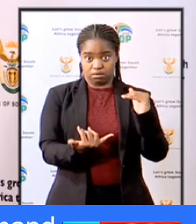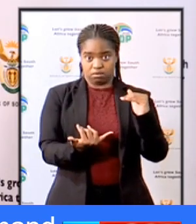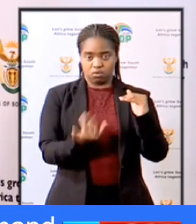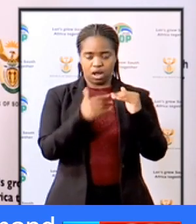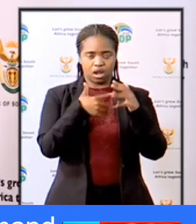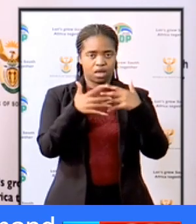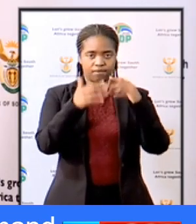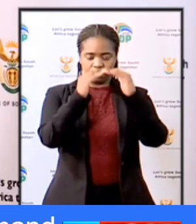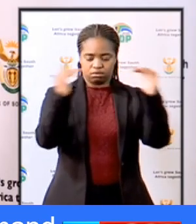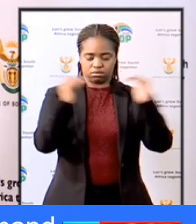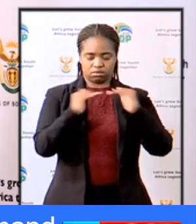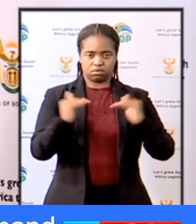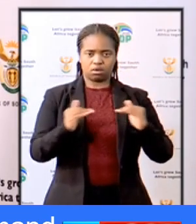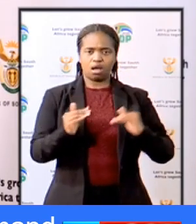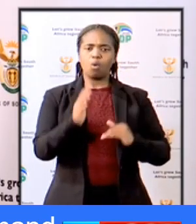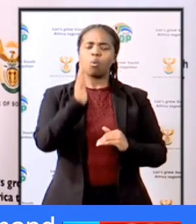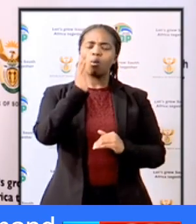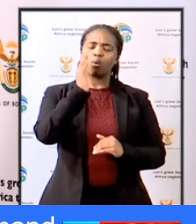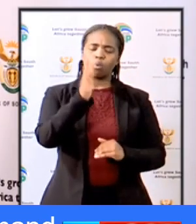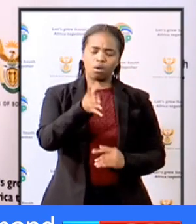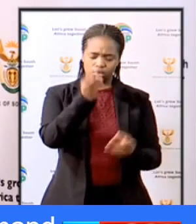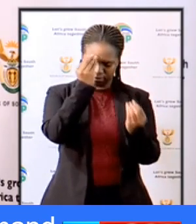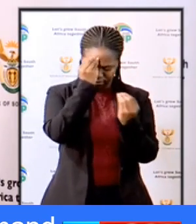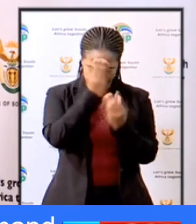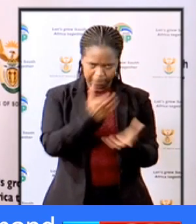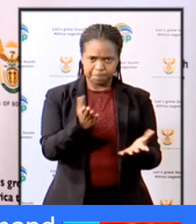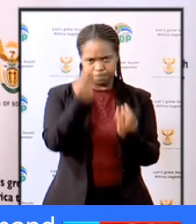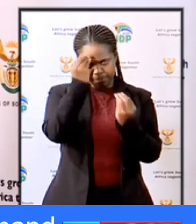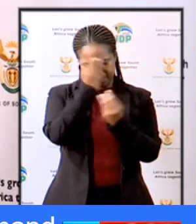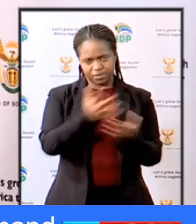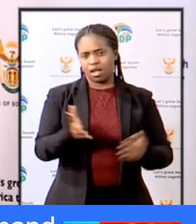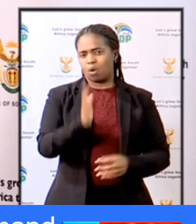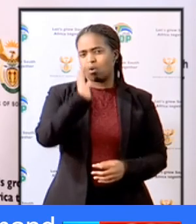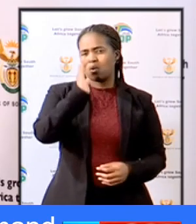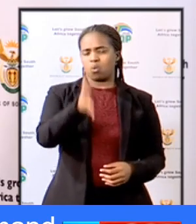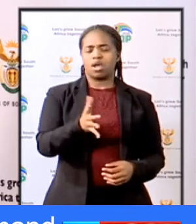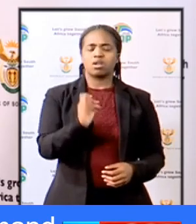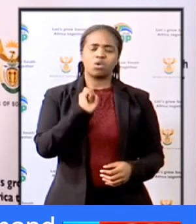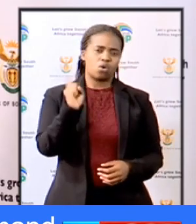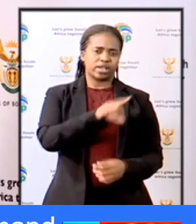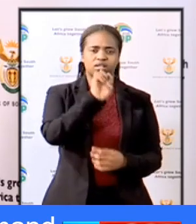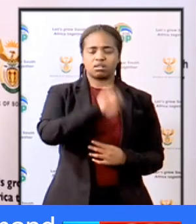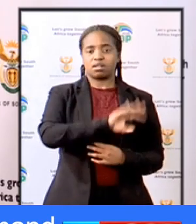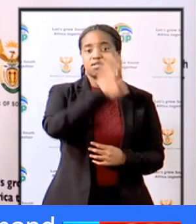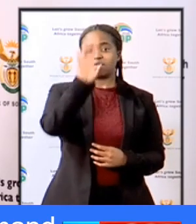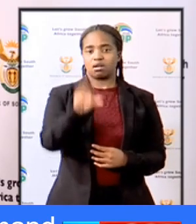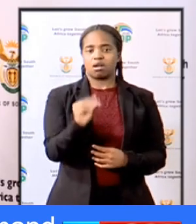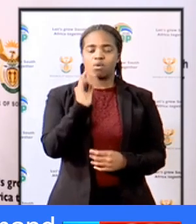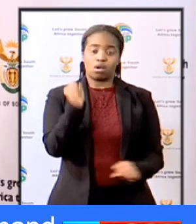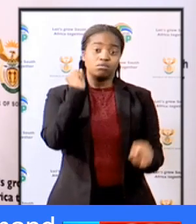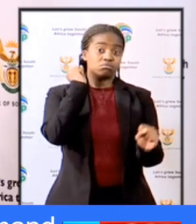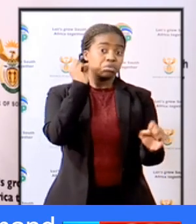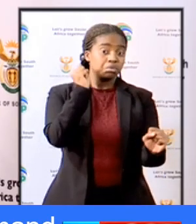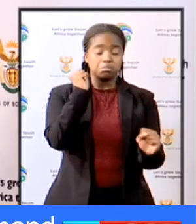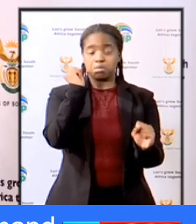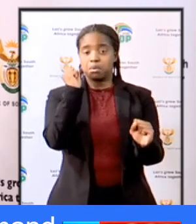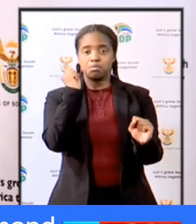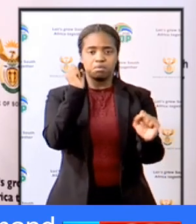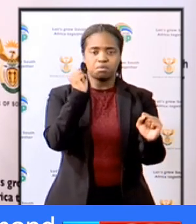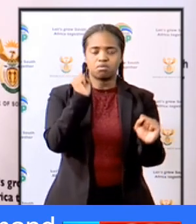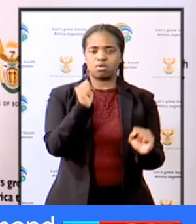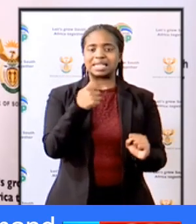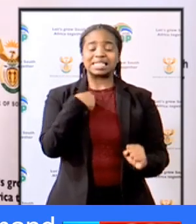we will keep on updating all of South Africa. What are the measures we are